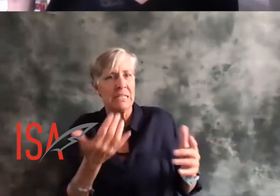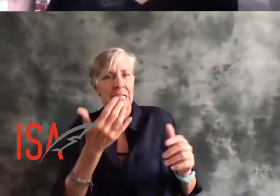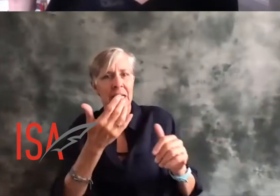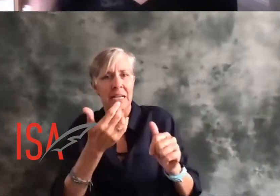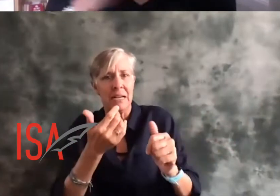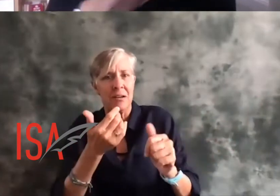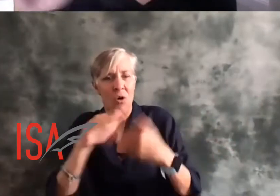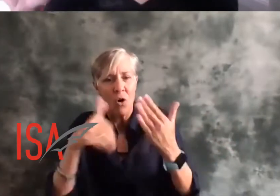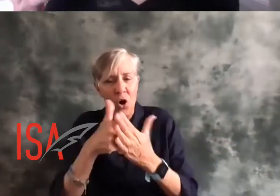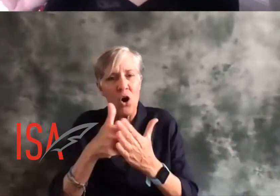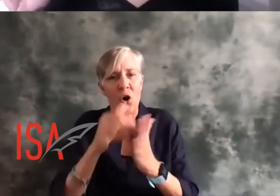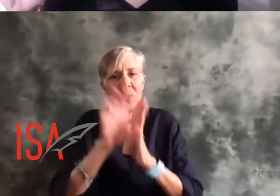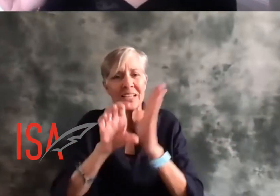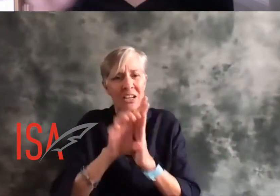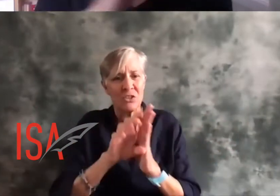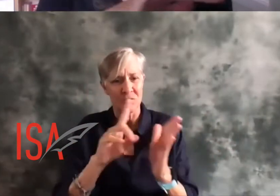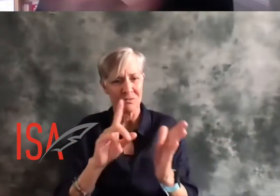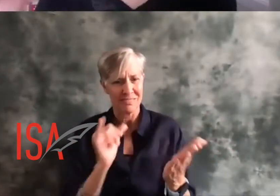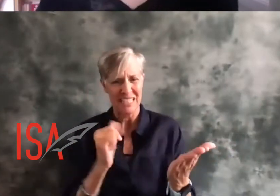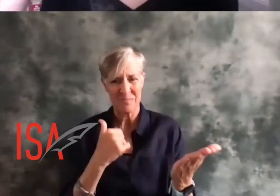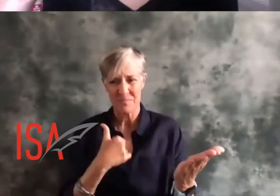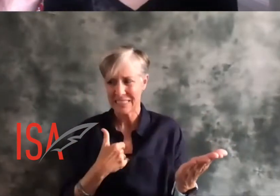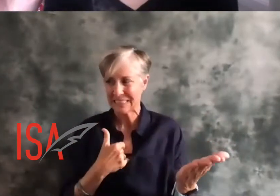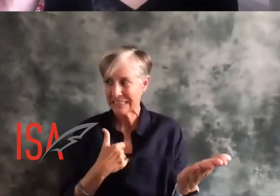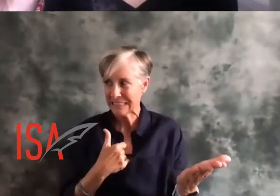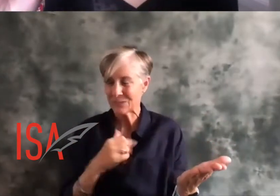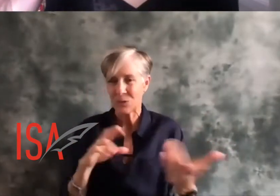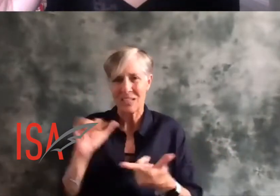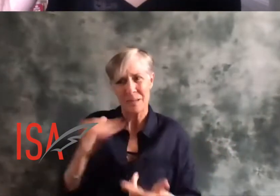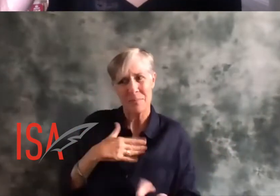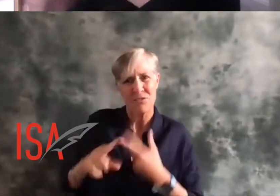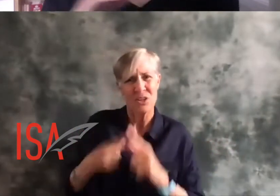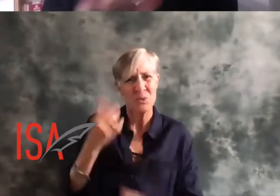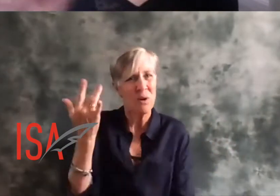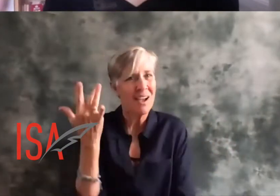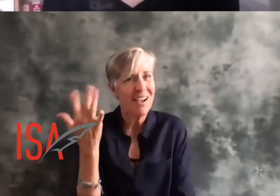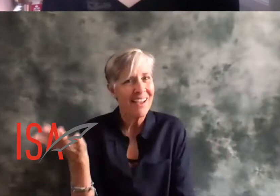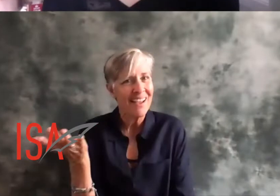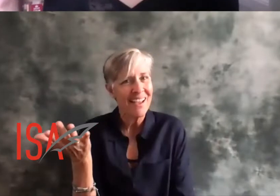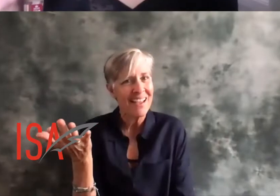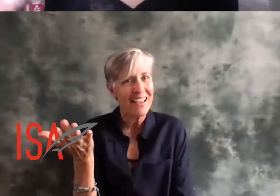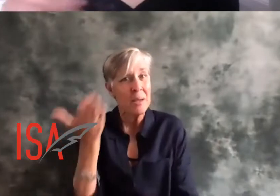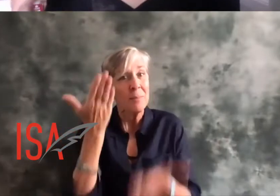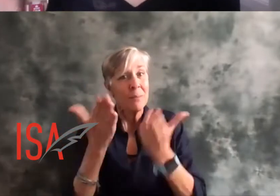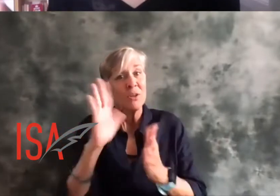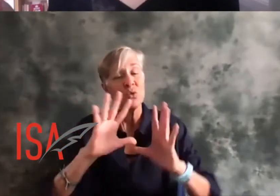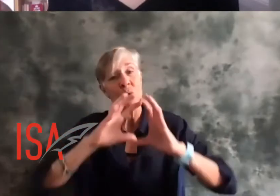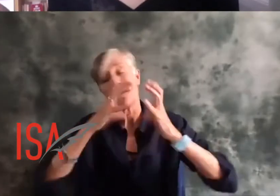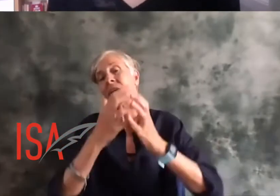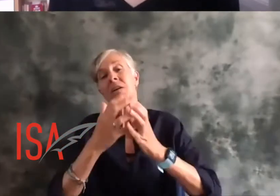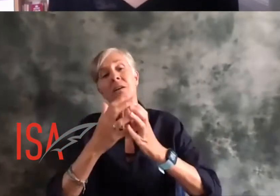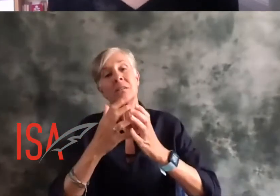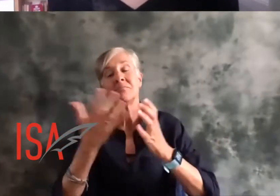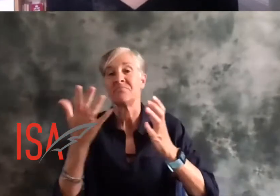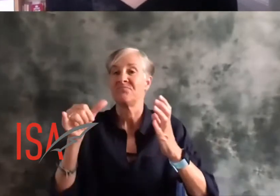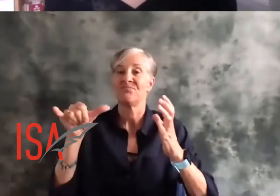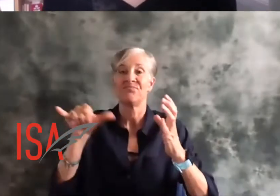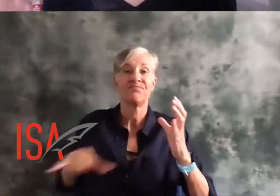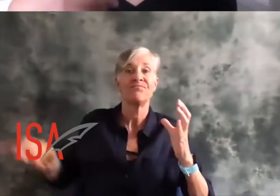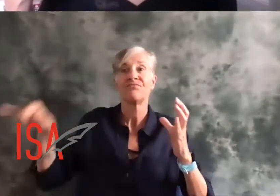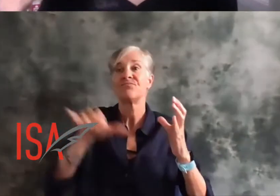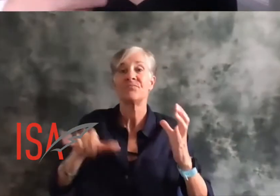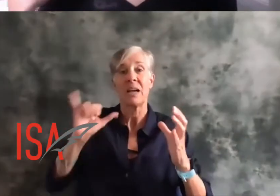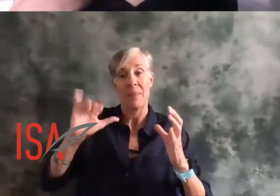page a lot like you or a lot like your friends? And maybe your world is very homogenous, and that's